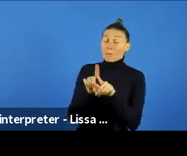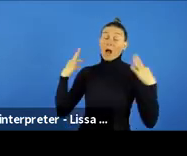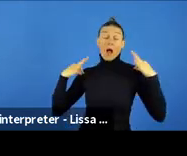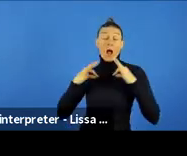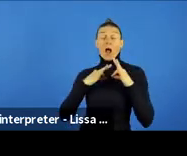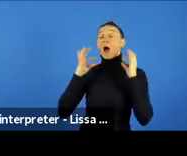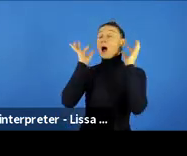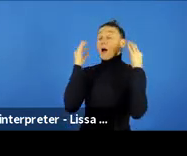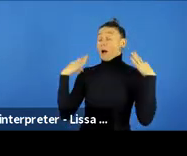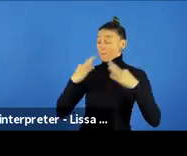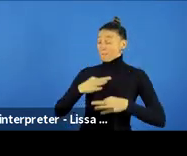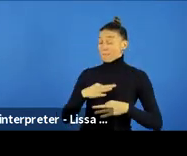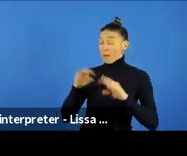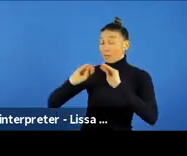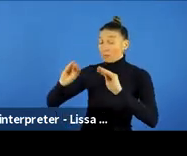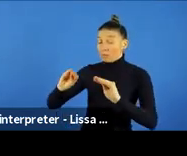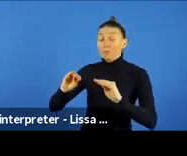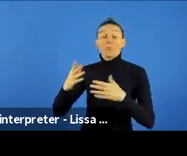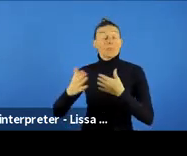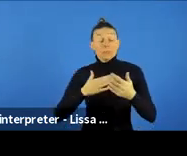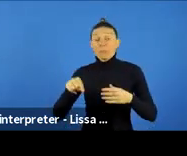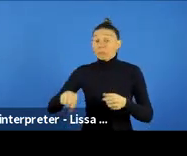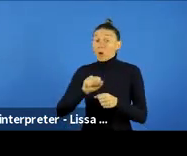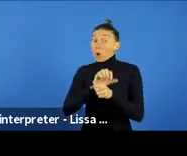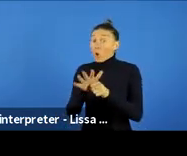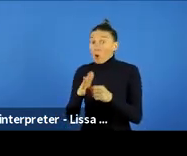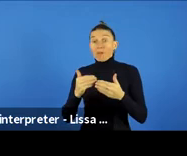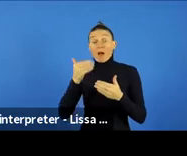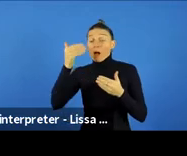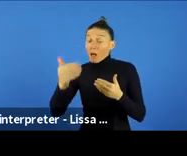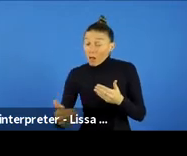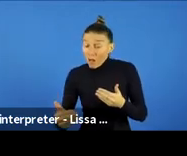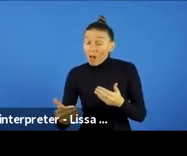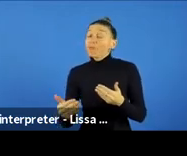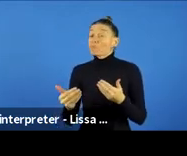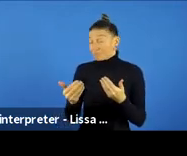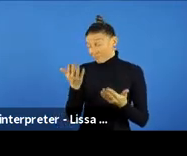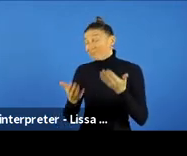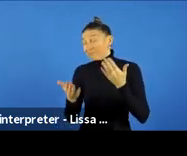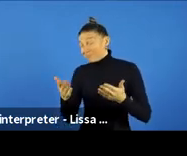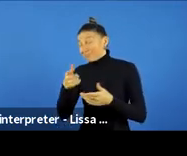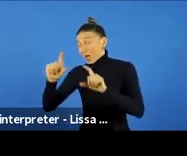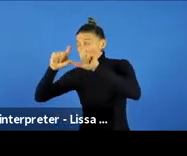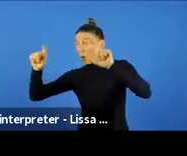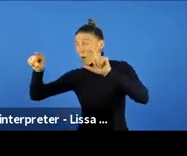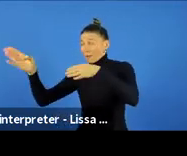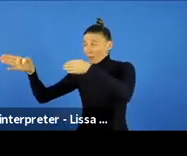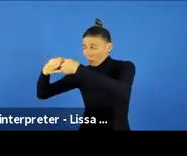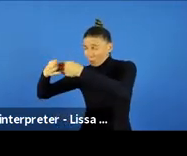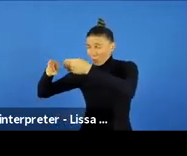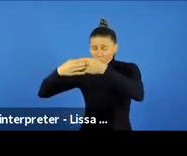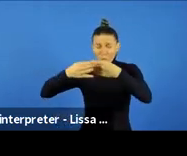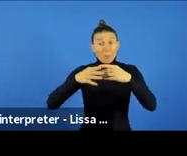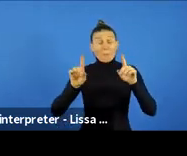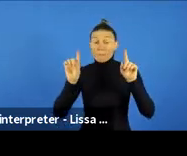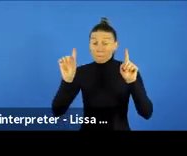applied. Even if after COVID, different companies are closing down, but still there is a